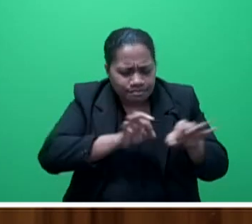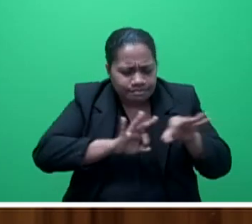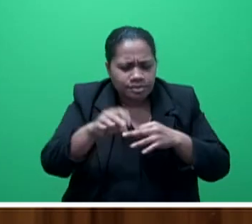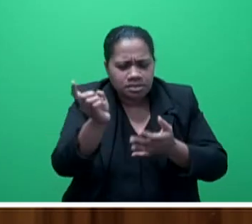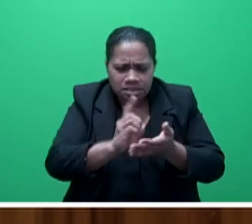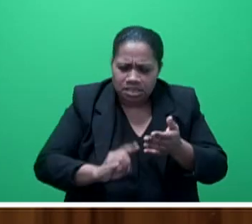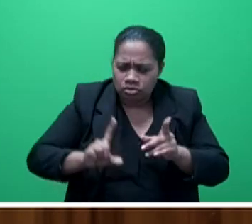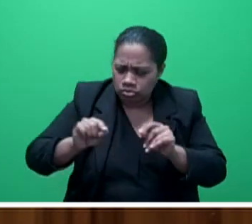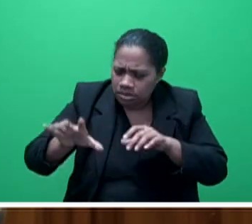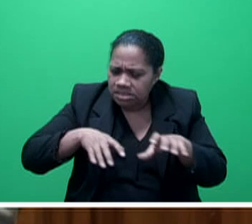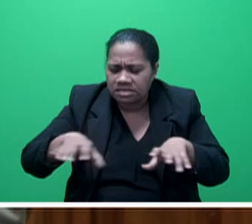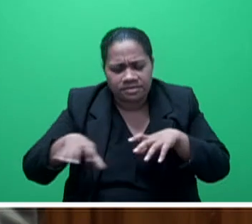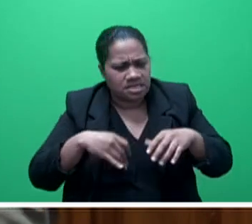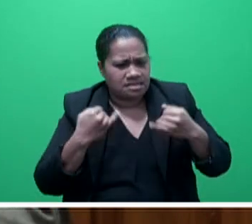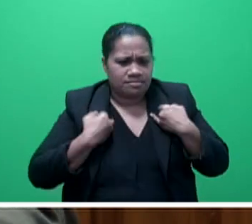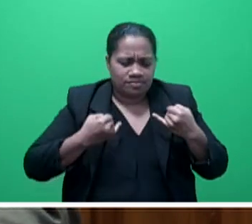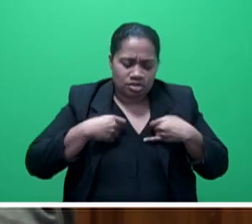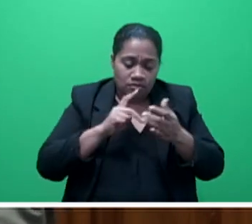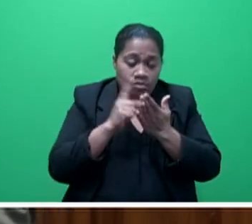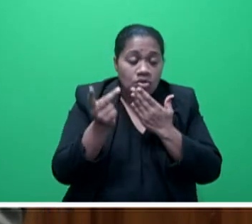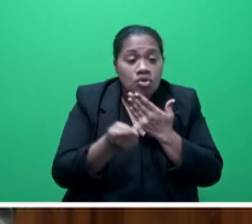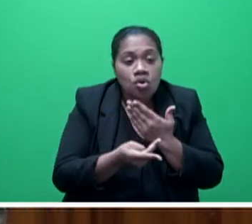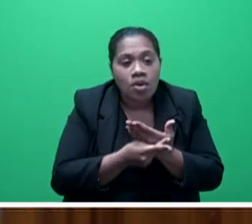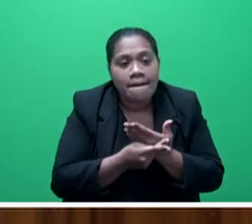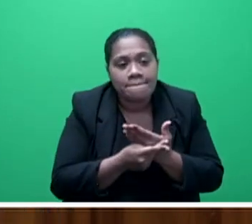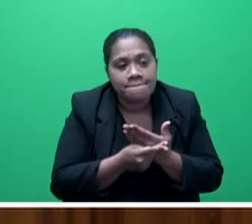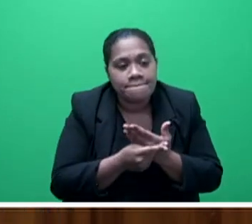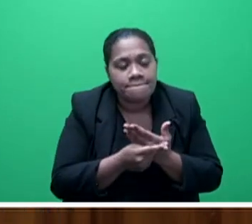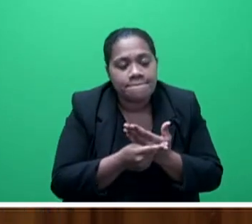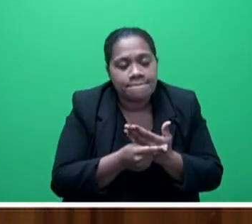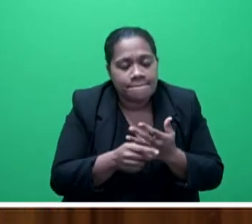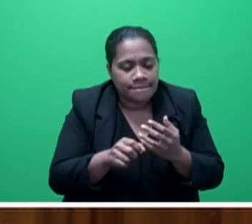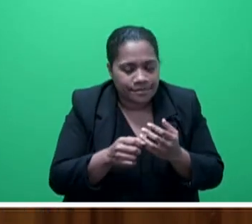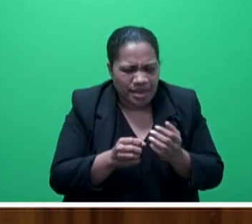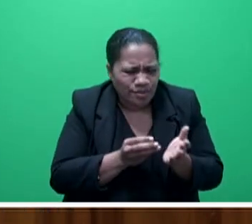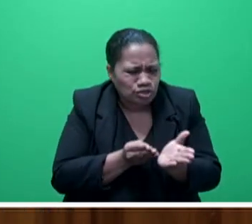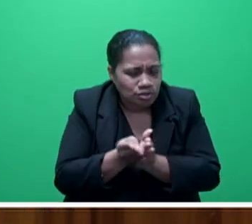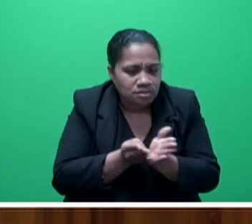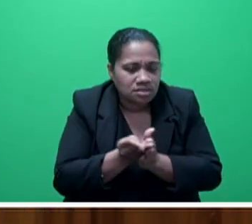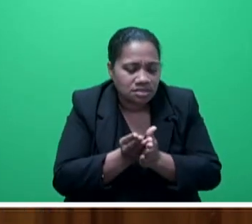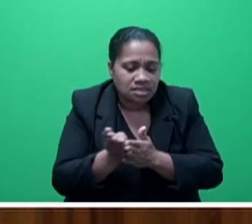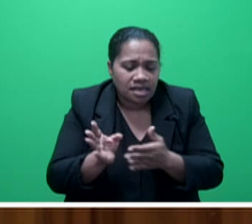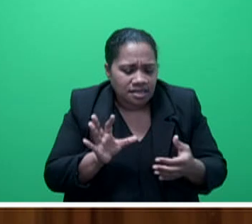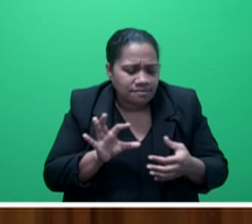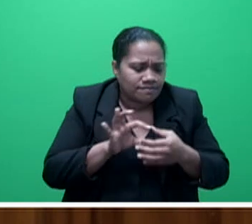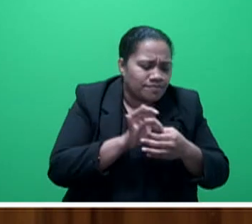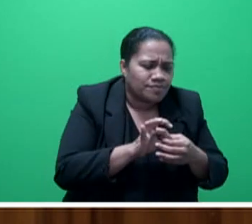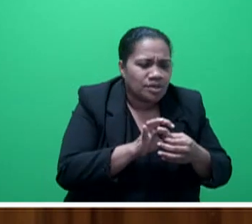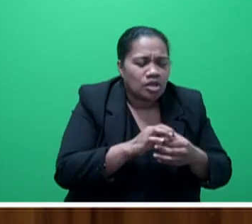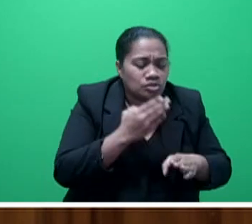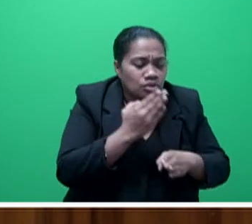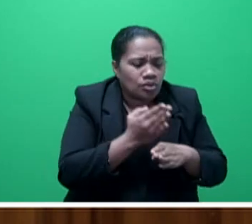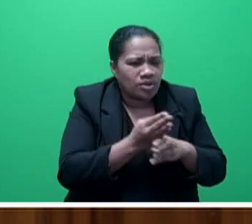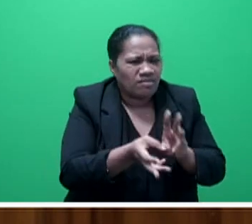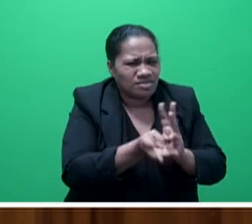activities, coordination, and implementation of the programs, projects, and services relating to engineering works, meteorology, public